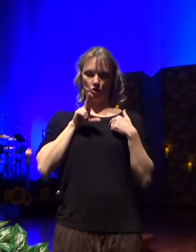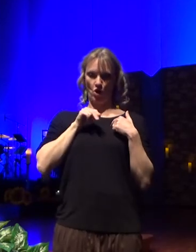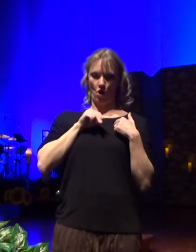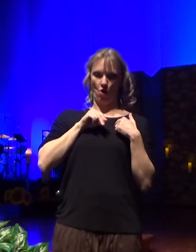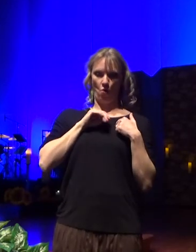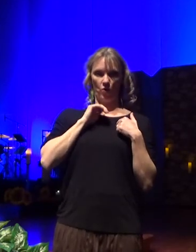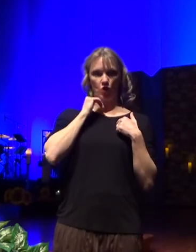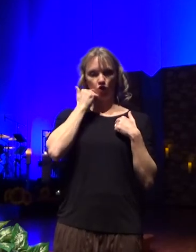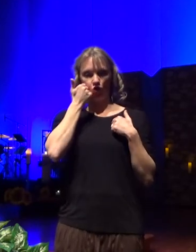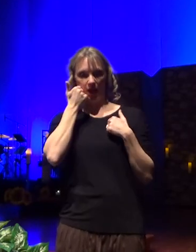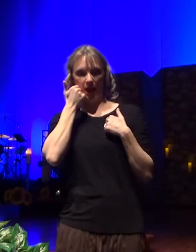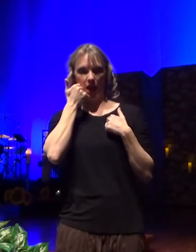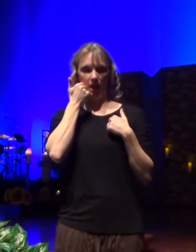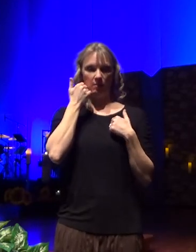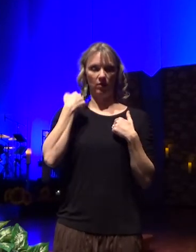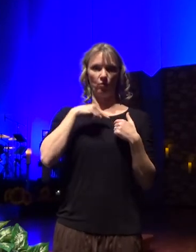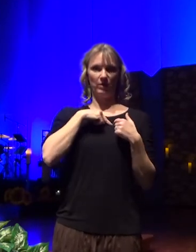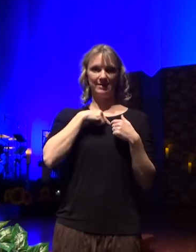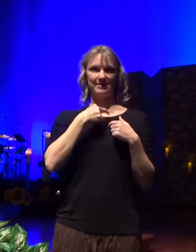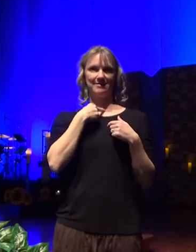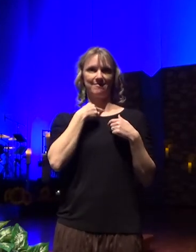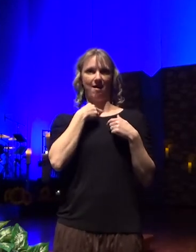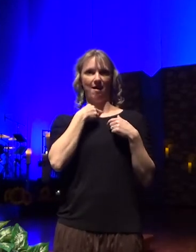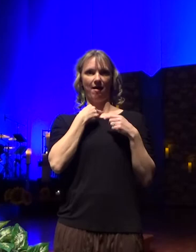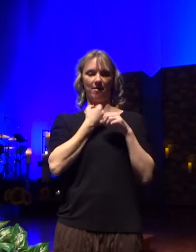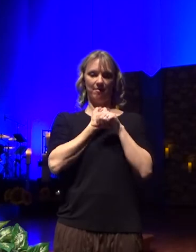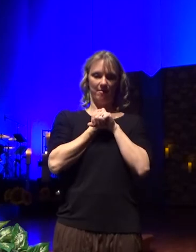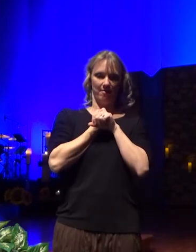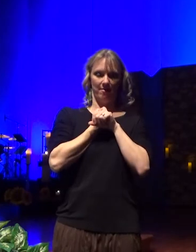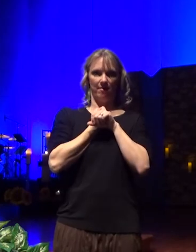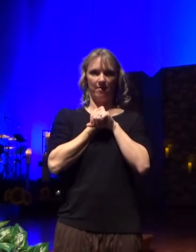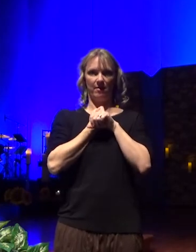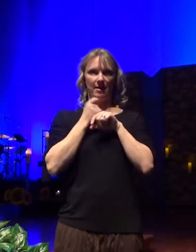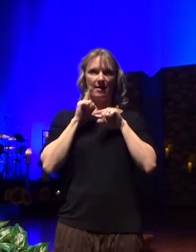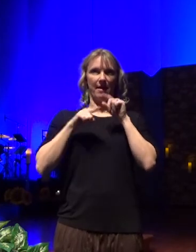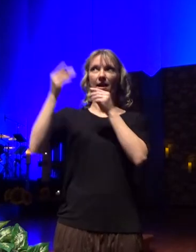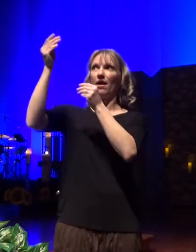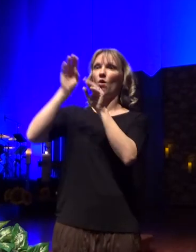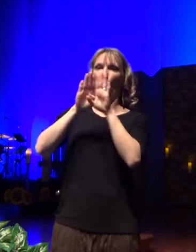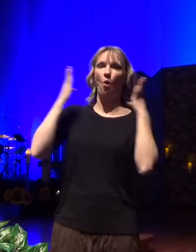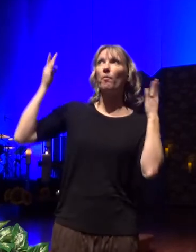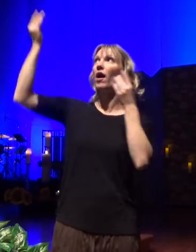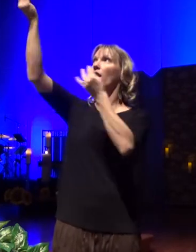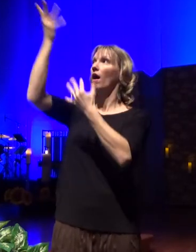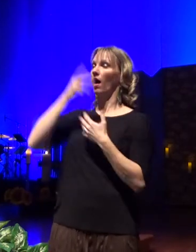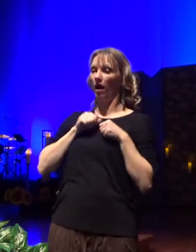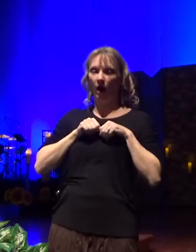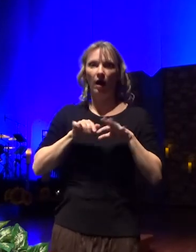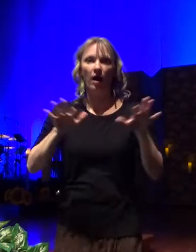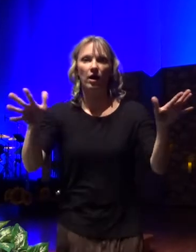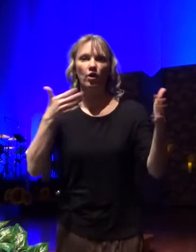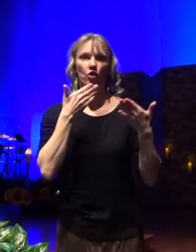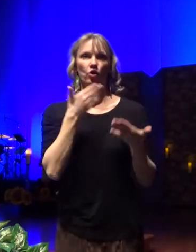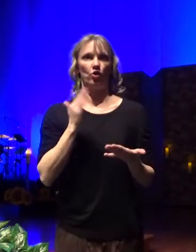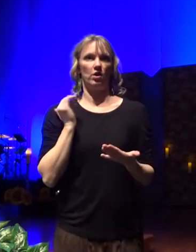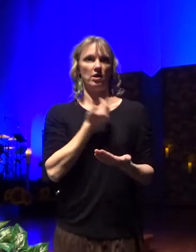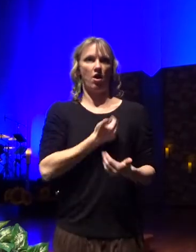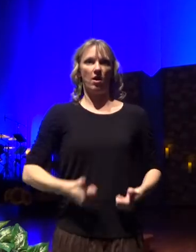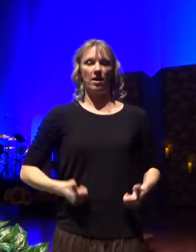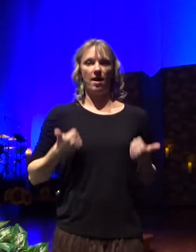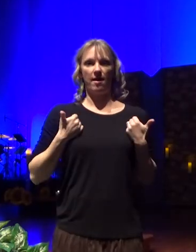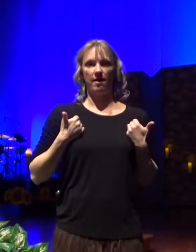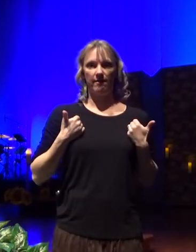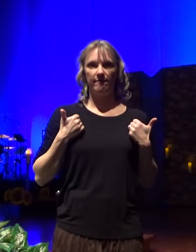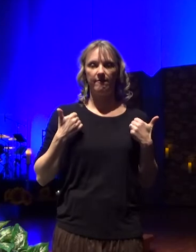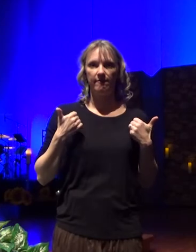no and of shame that can keep us locked away and keep us out of that flow of greater good that's always available to us in our